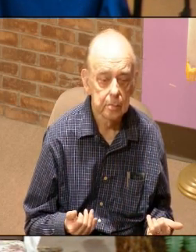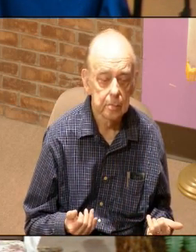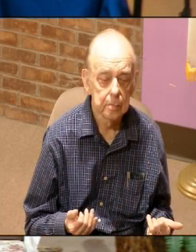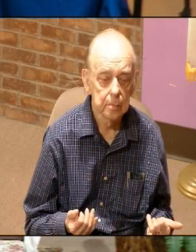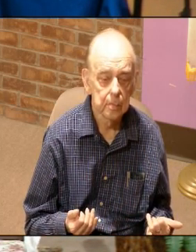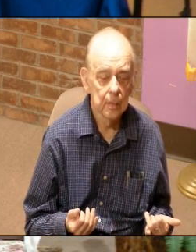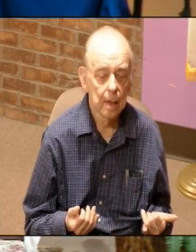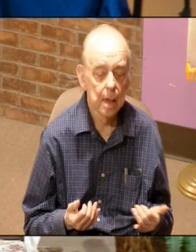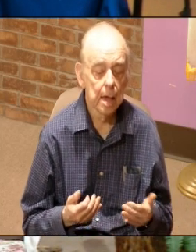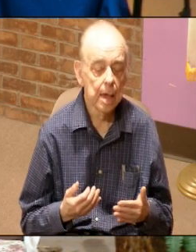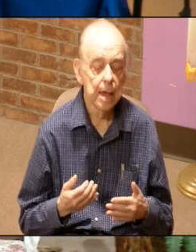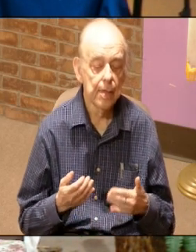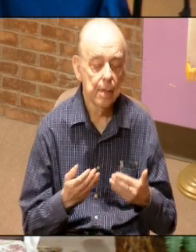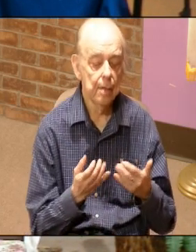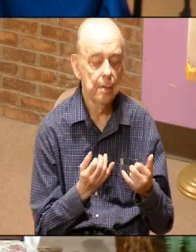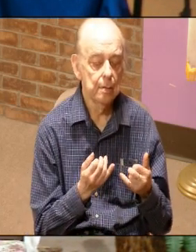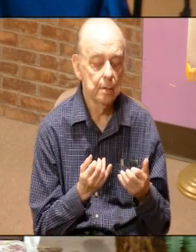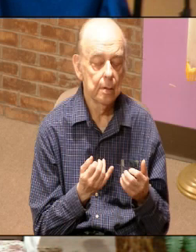of Christ.